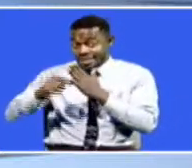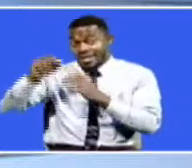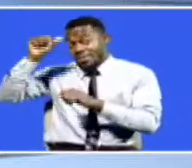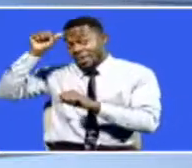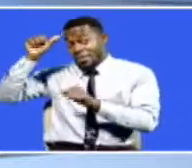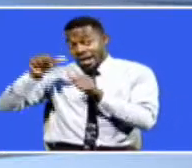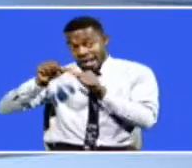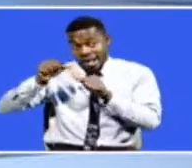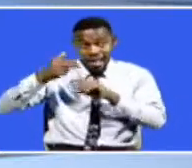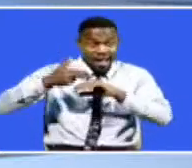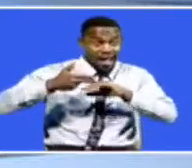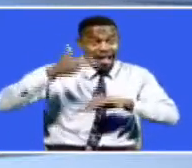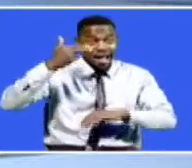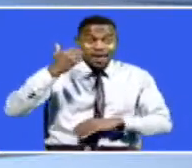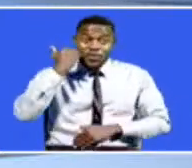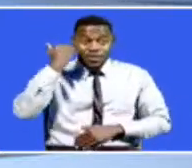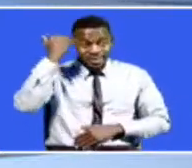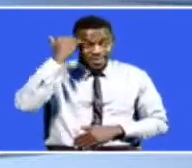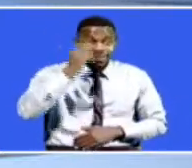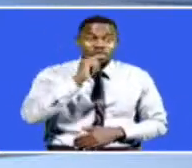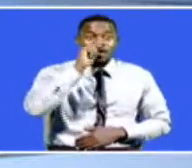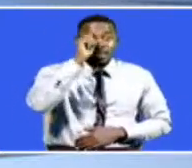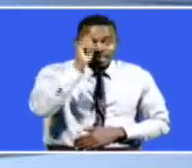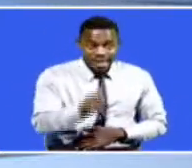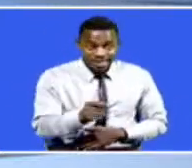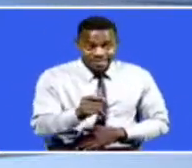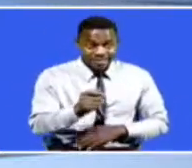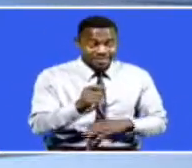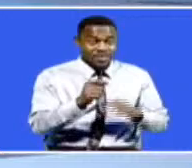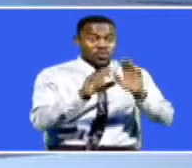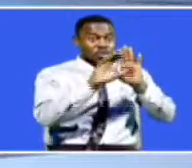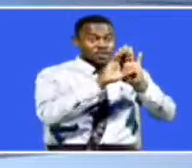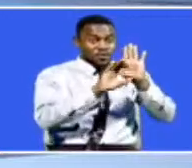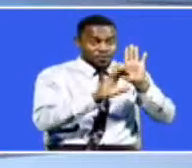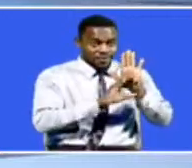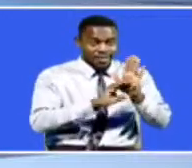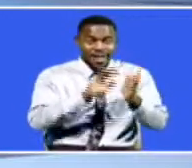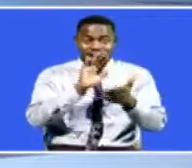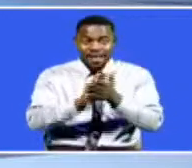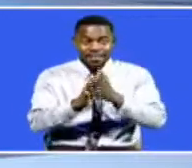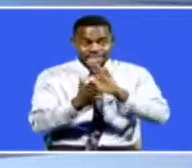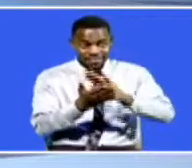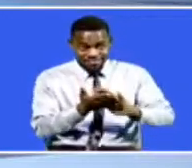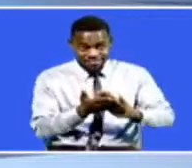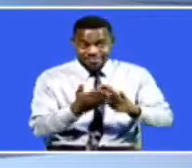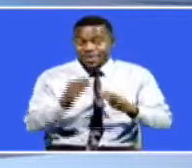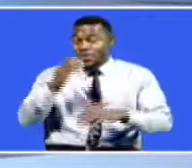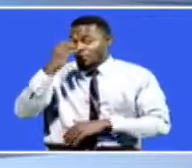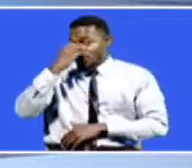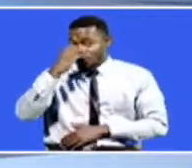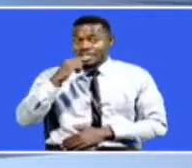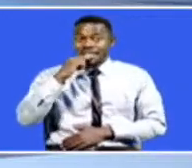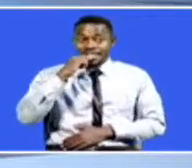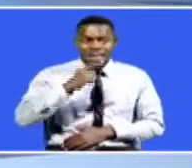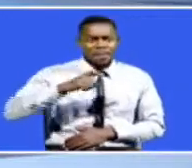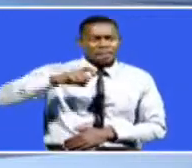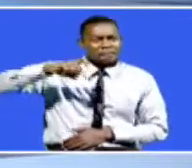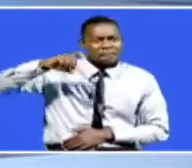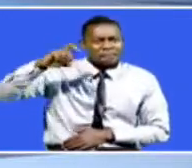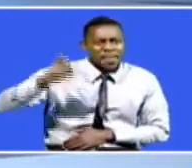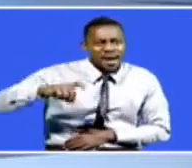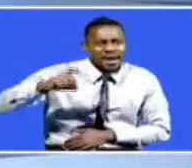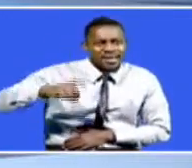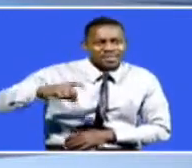rendered it unconstitutional. As Jeff Kirui reports, Ruto insists the levy fits in his plan of creating jobs as well